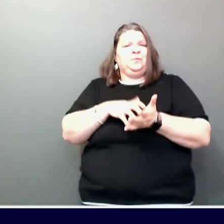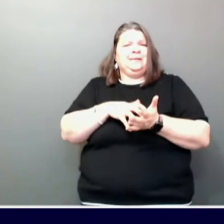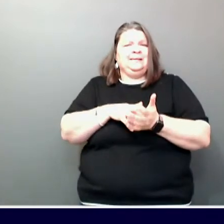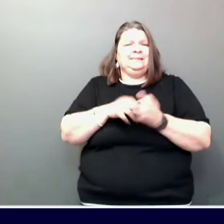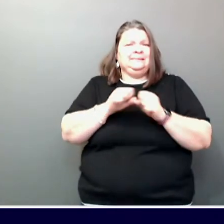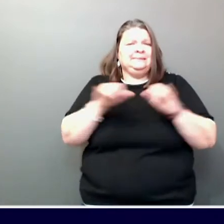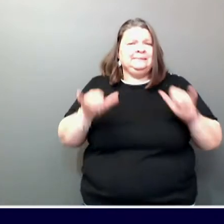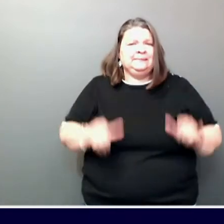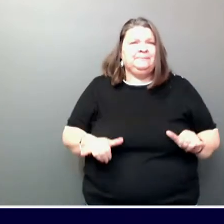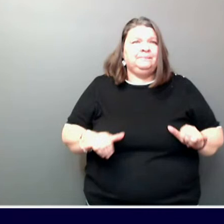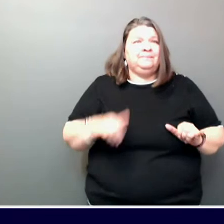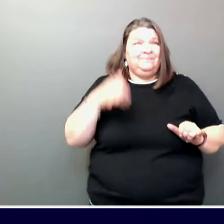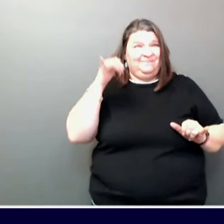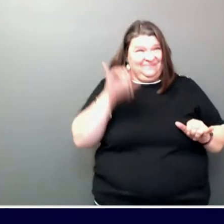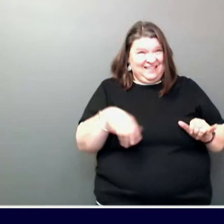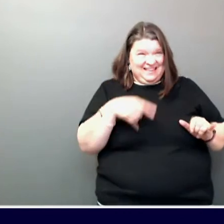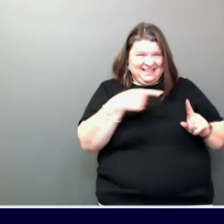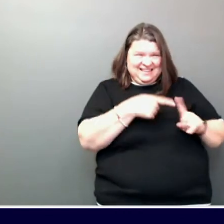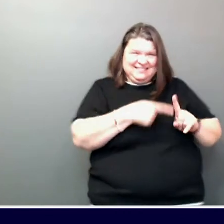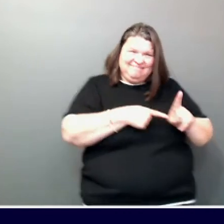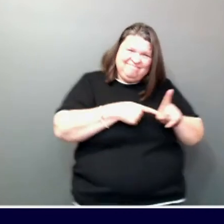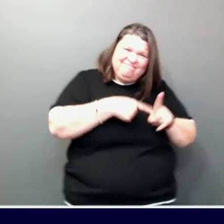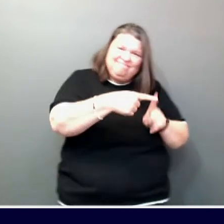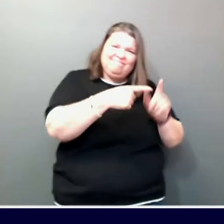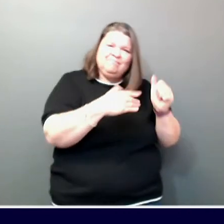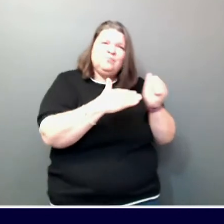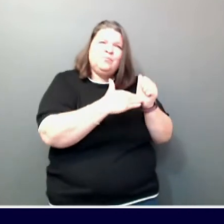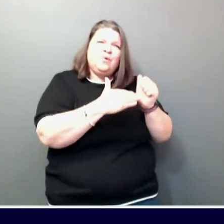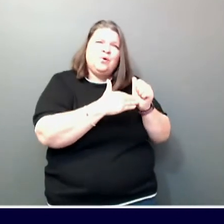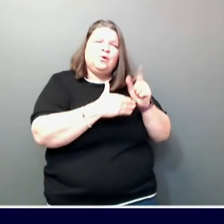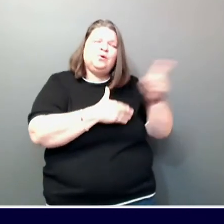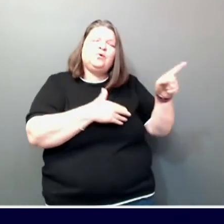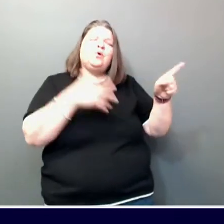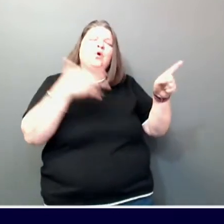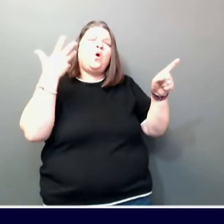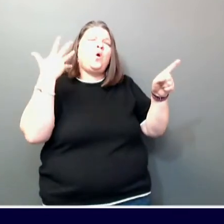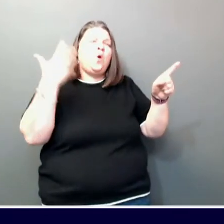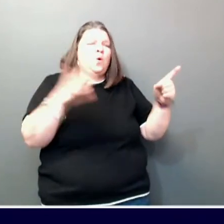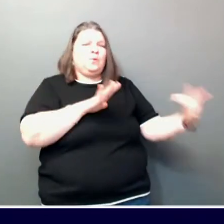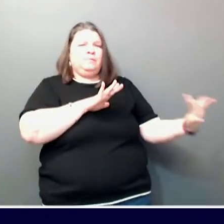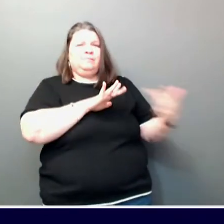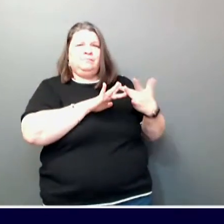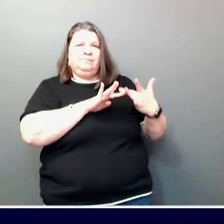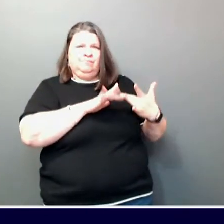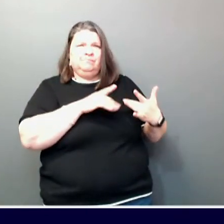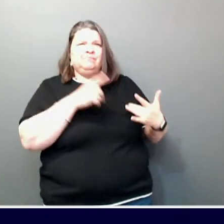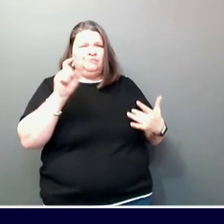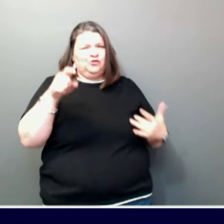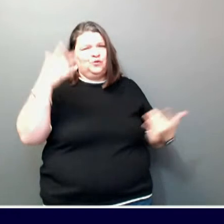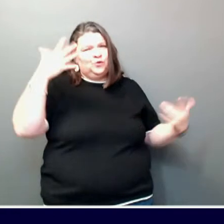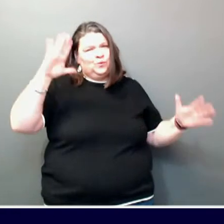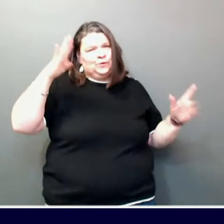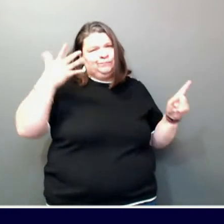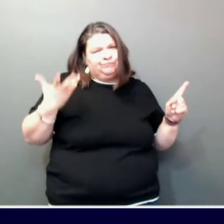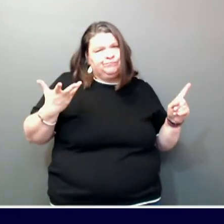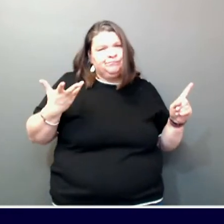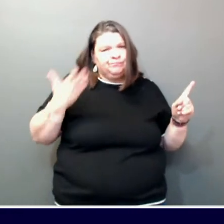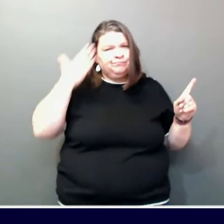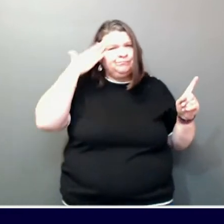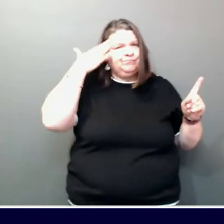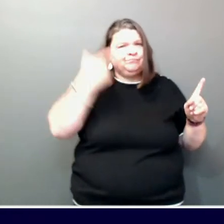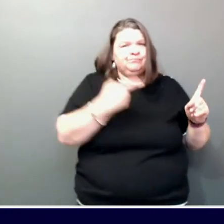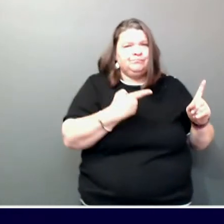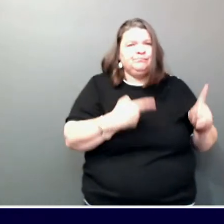of a specialist and almost certainly know that they have a condition that suppresses their immune system and thus makes